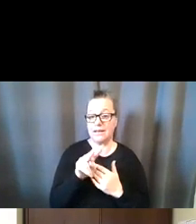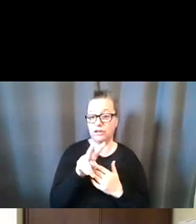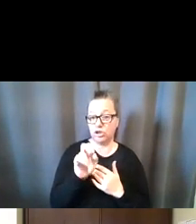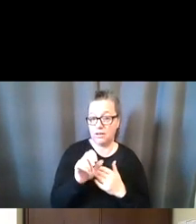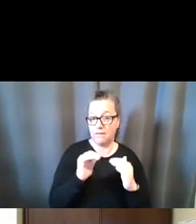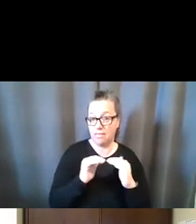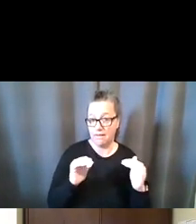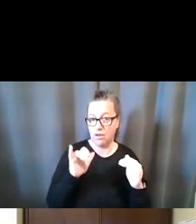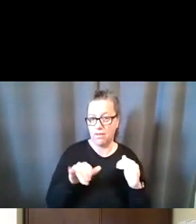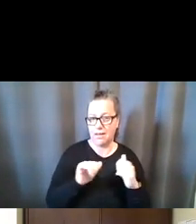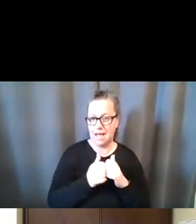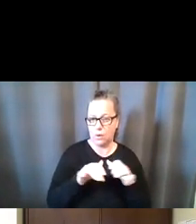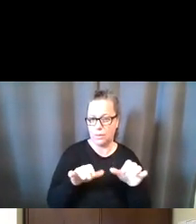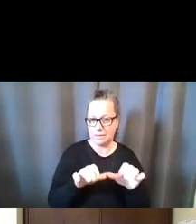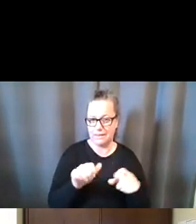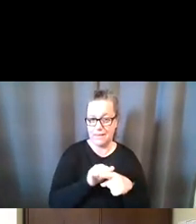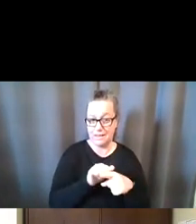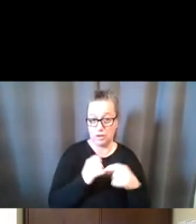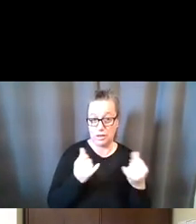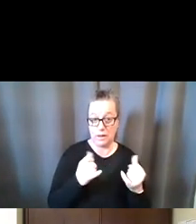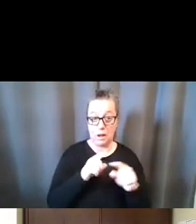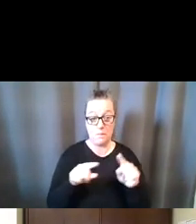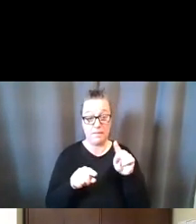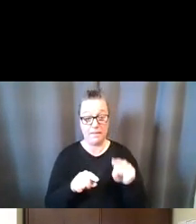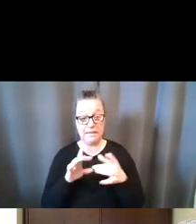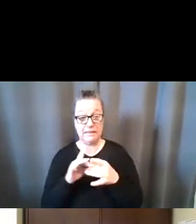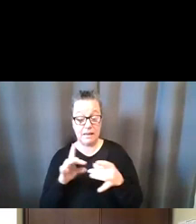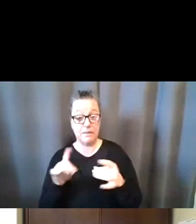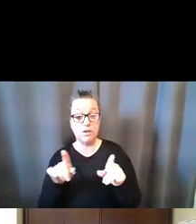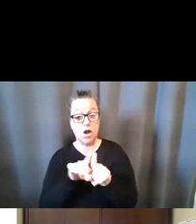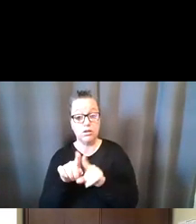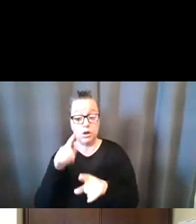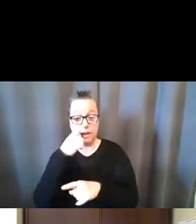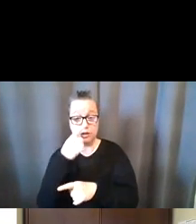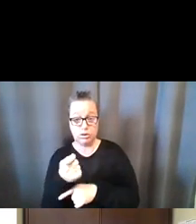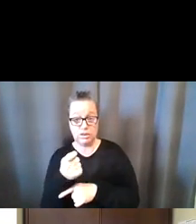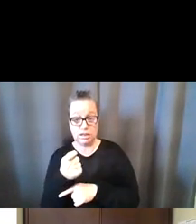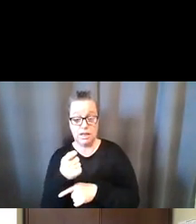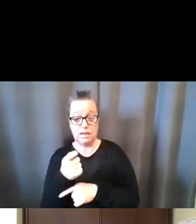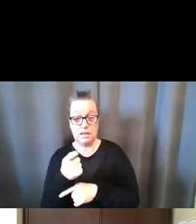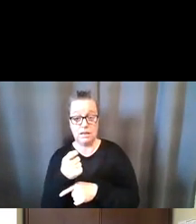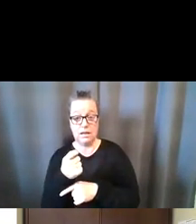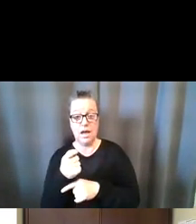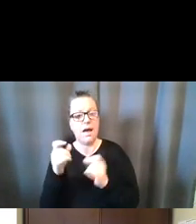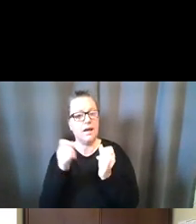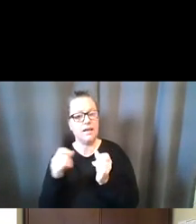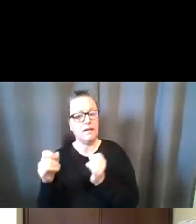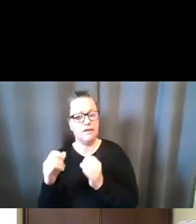how we did the exercise right now. But I think these statements are also interesting to turn at an individual level as